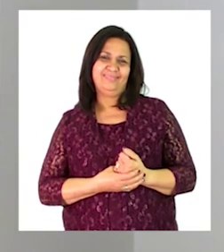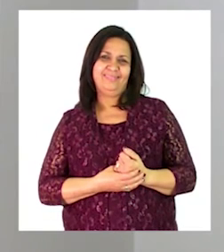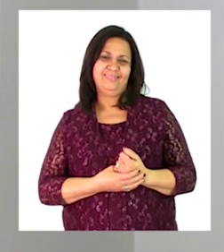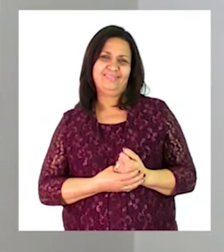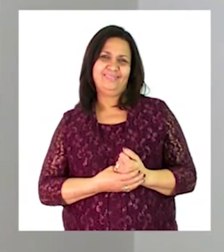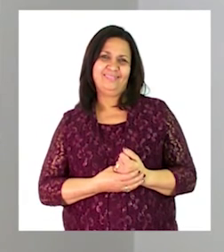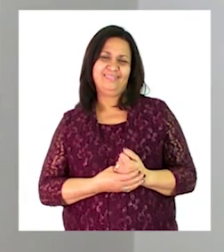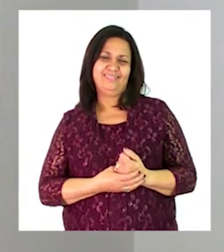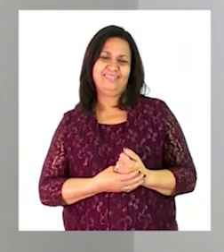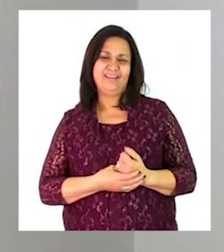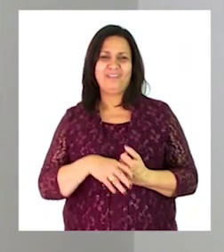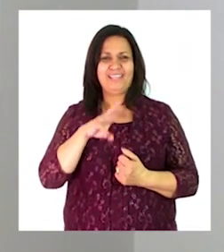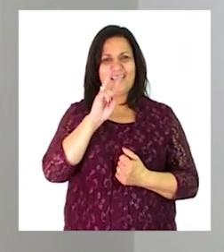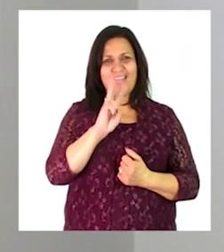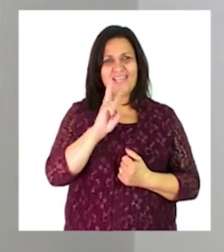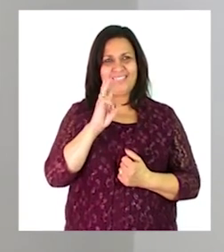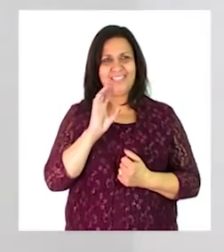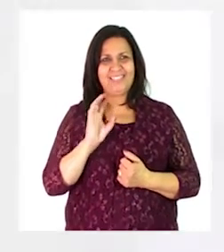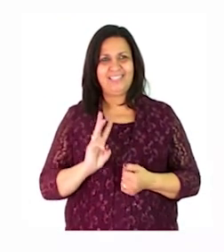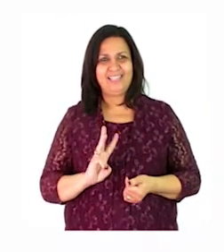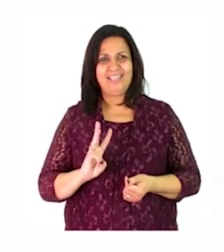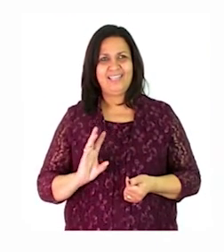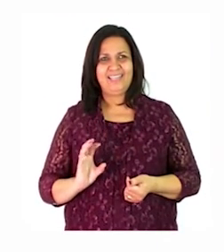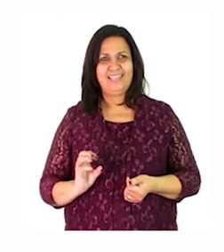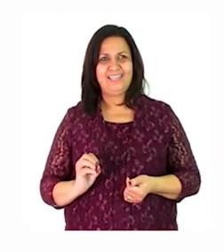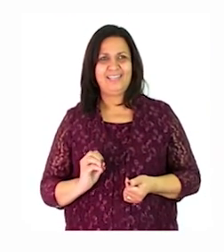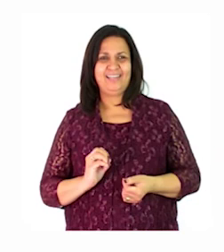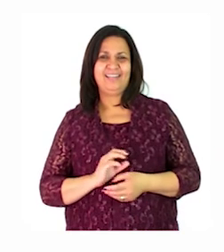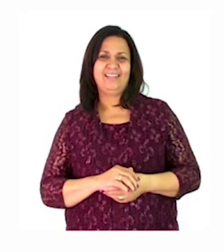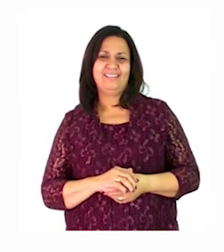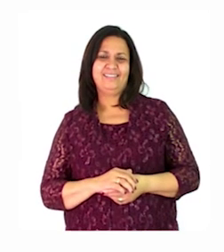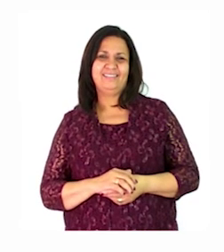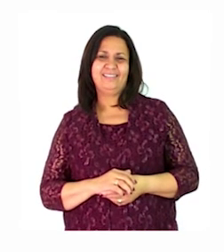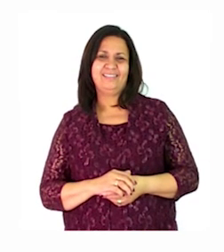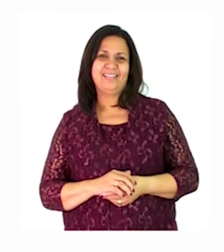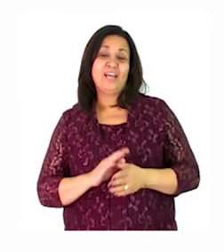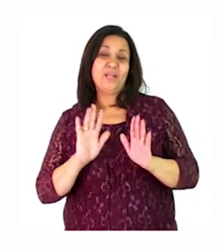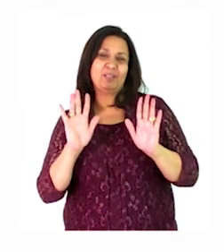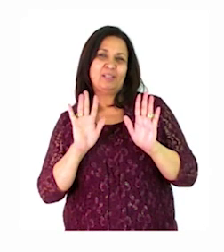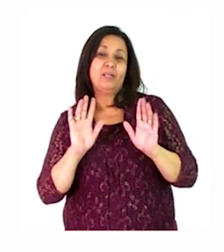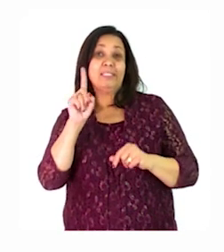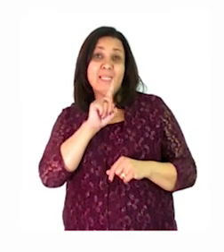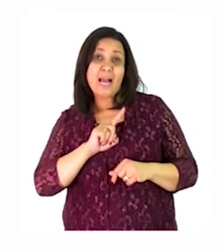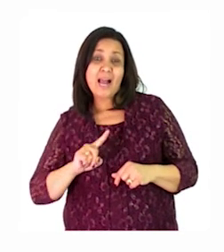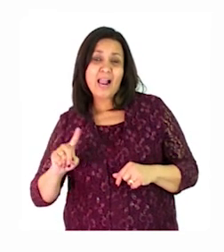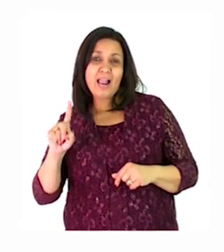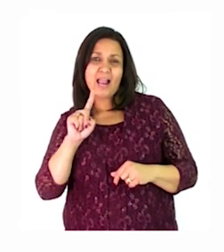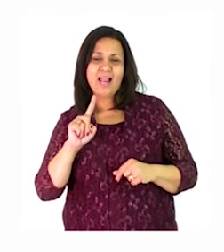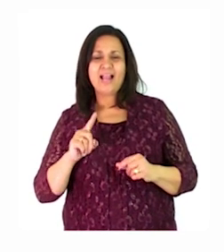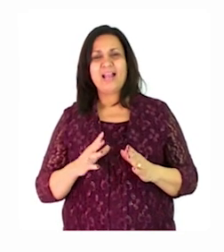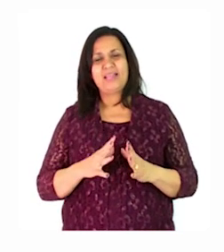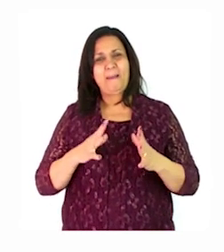On page 30, we are instructed to circle the